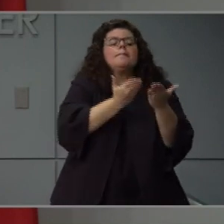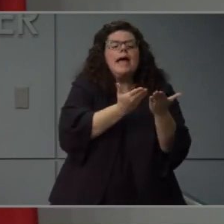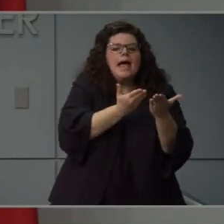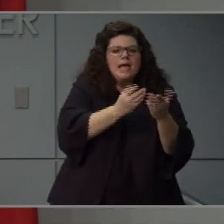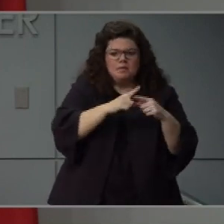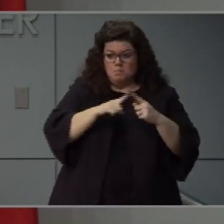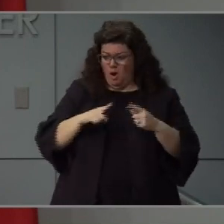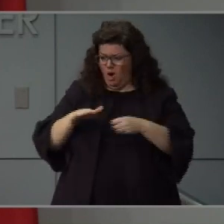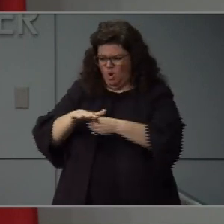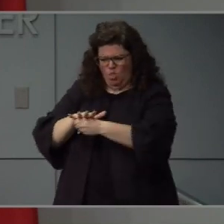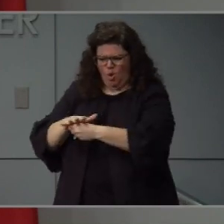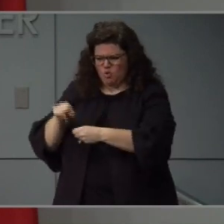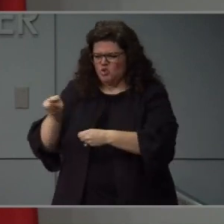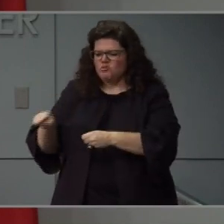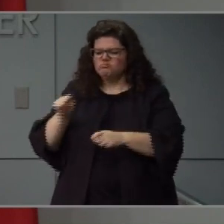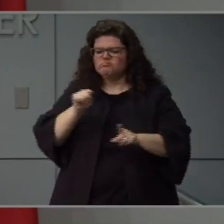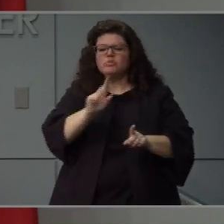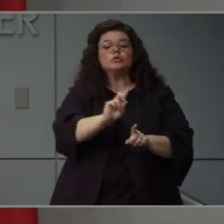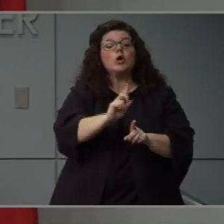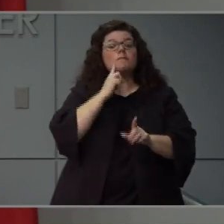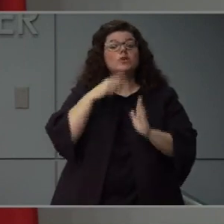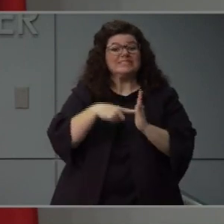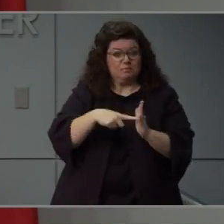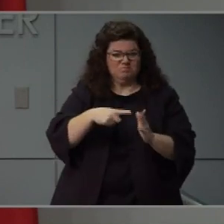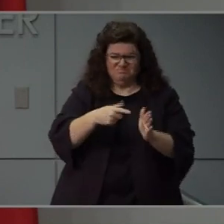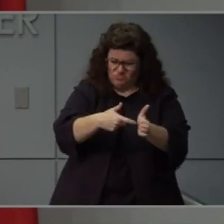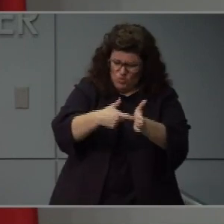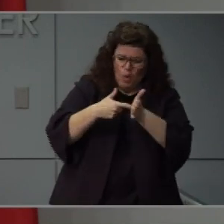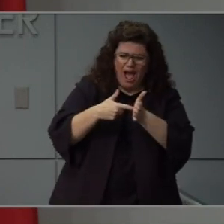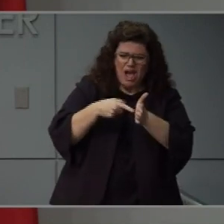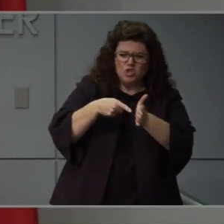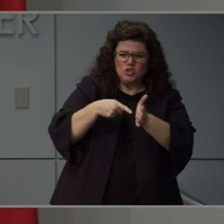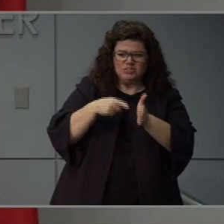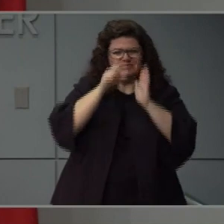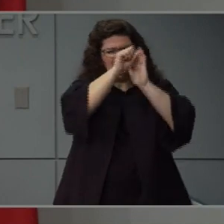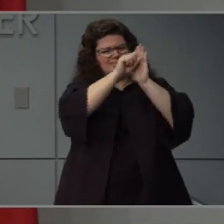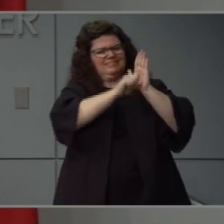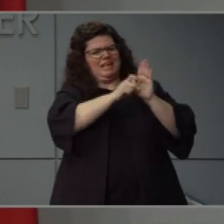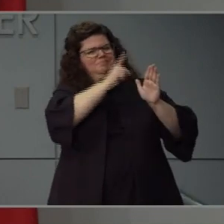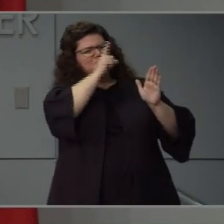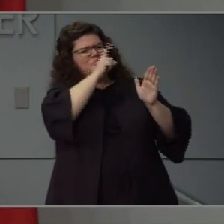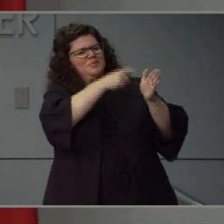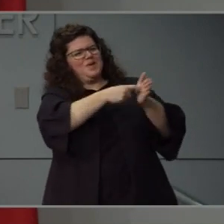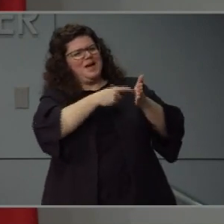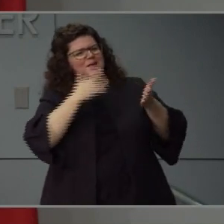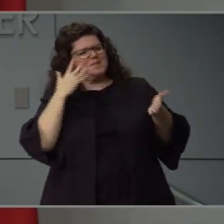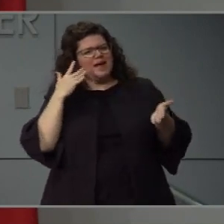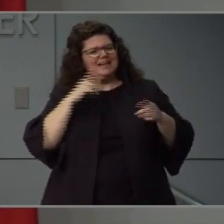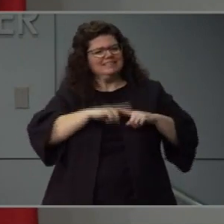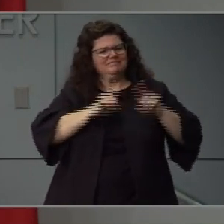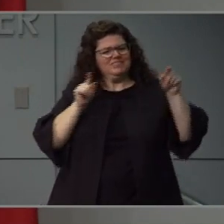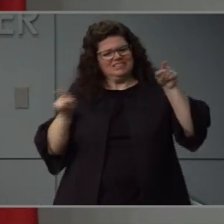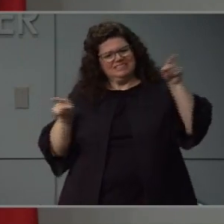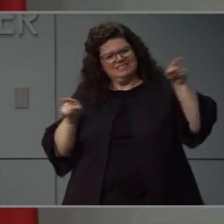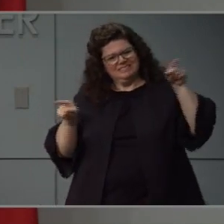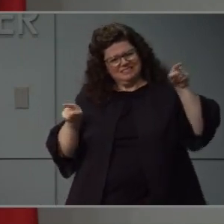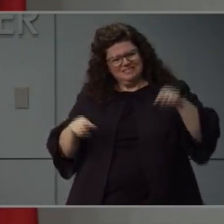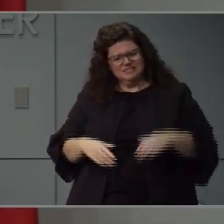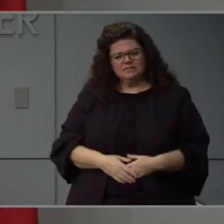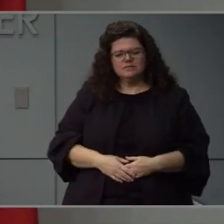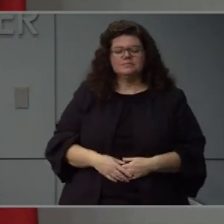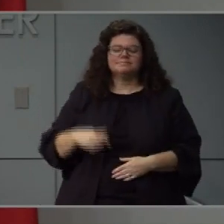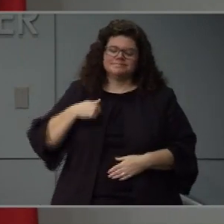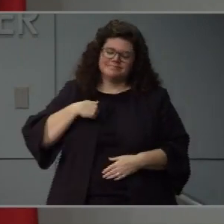local level, like in Durham? Thanks for that. So we obviously we've been talking about the 3